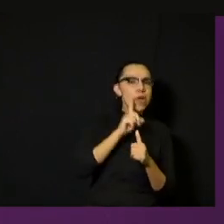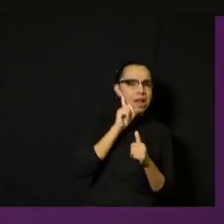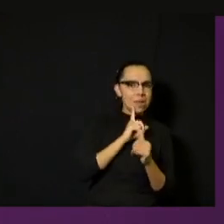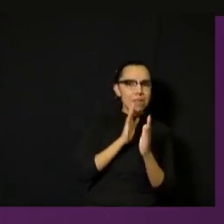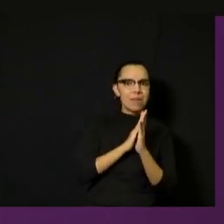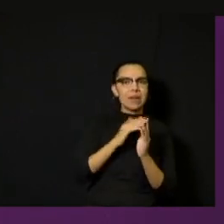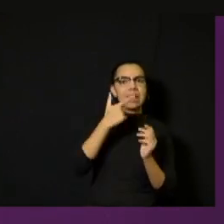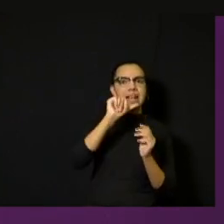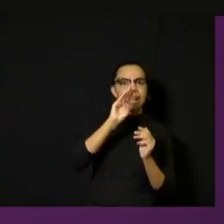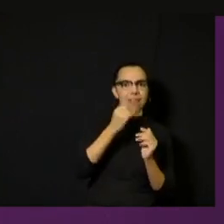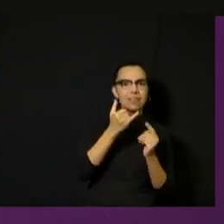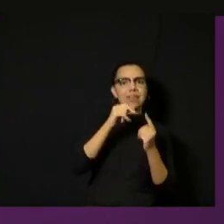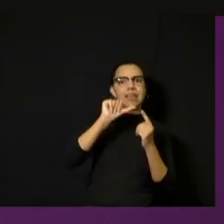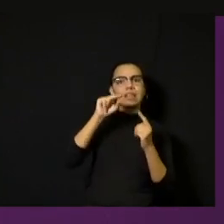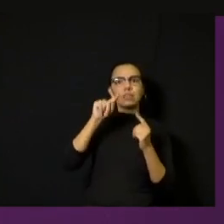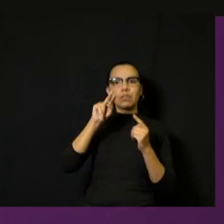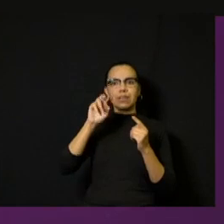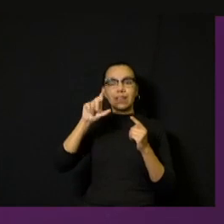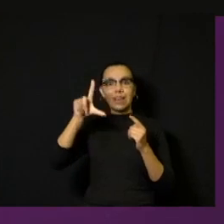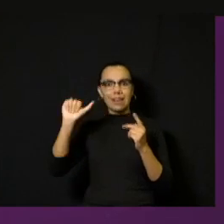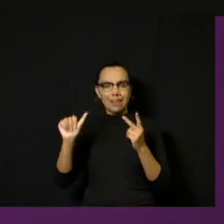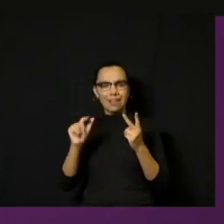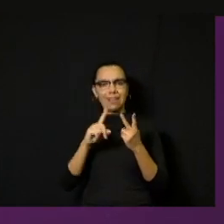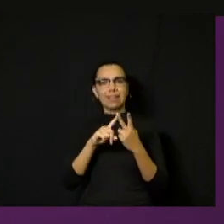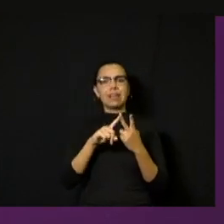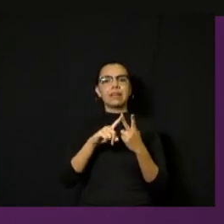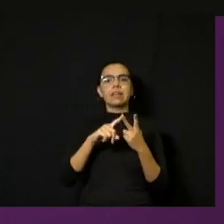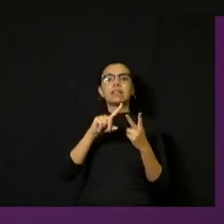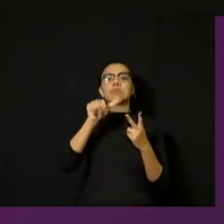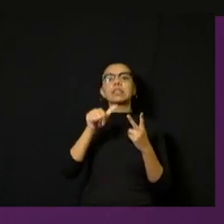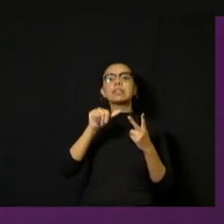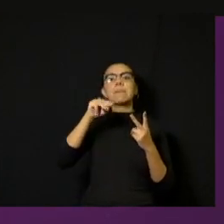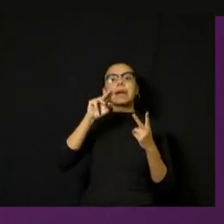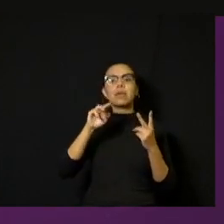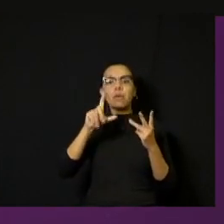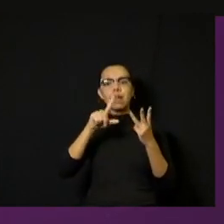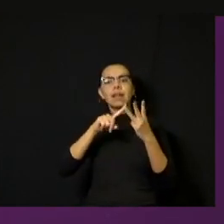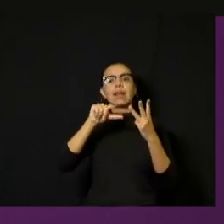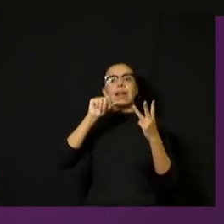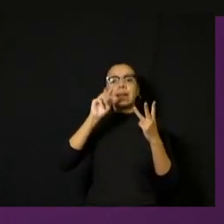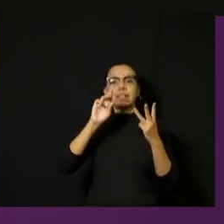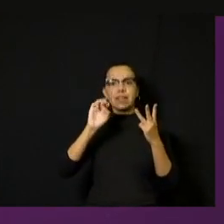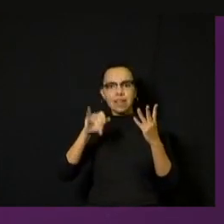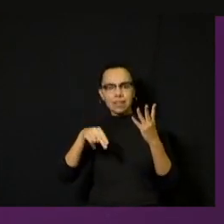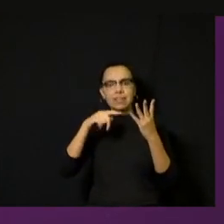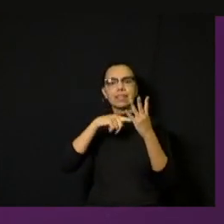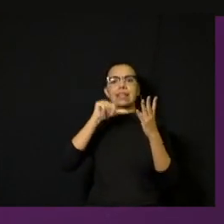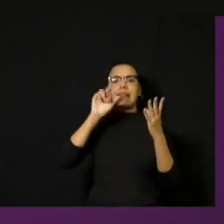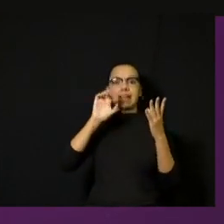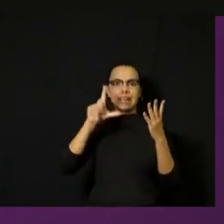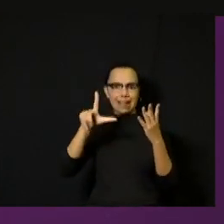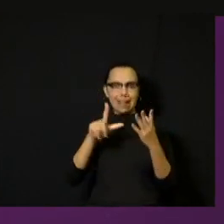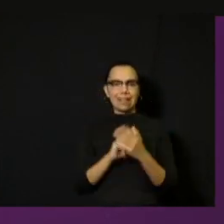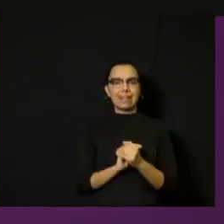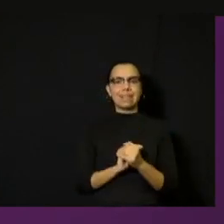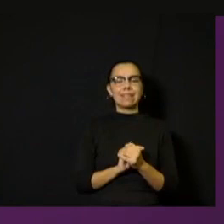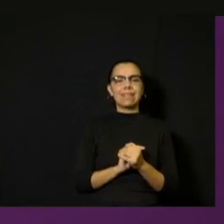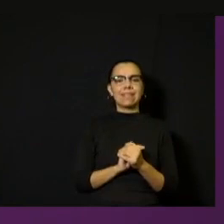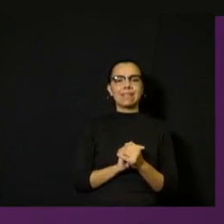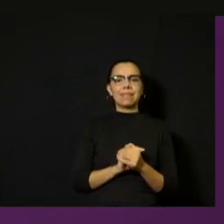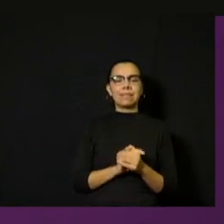Gabi, Antonella, then by age, Manuel, Adrian, and Ariel. We will go like